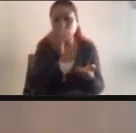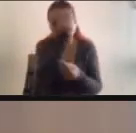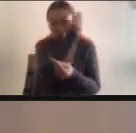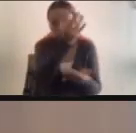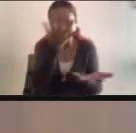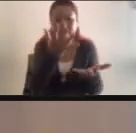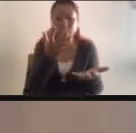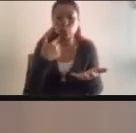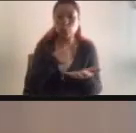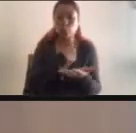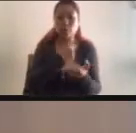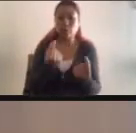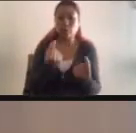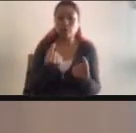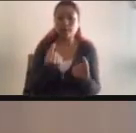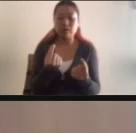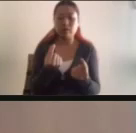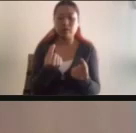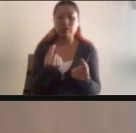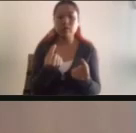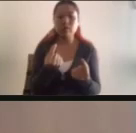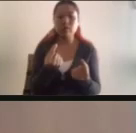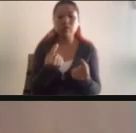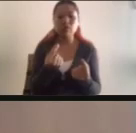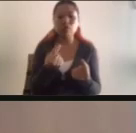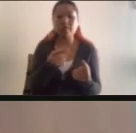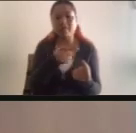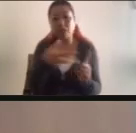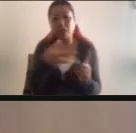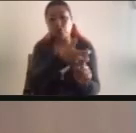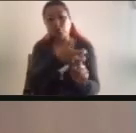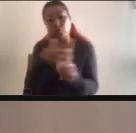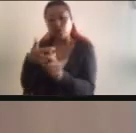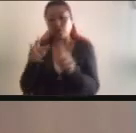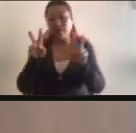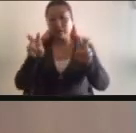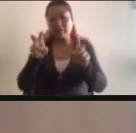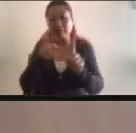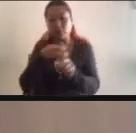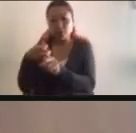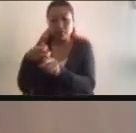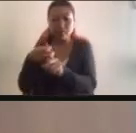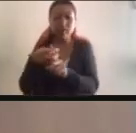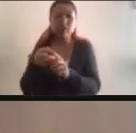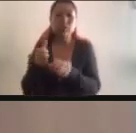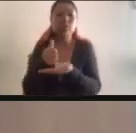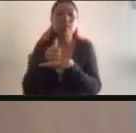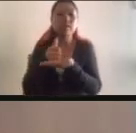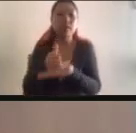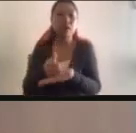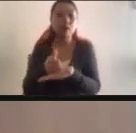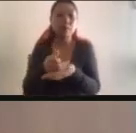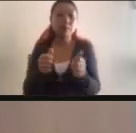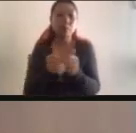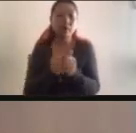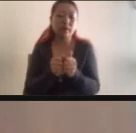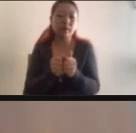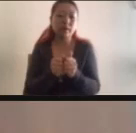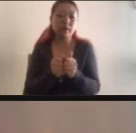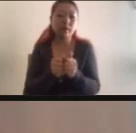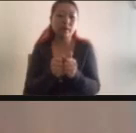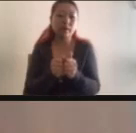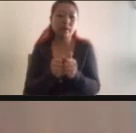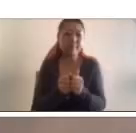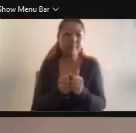so that they are recruiting in a way, and also helping with